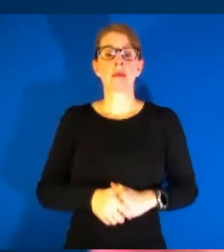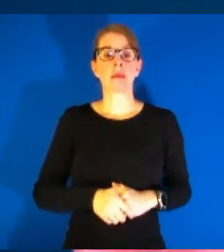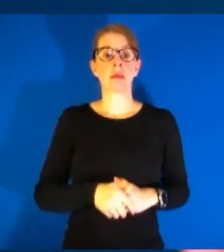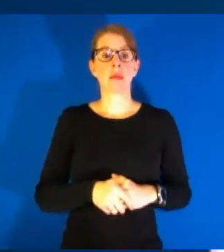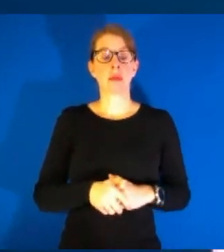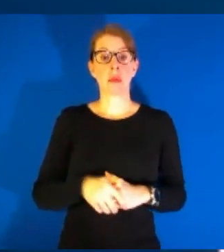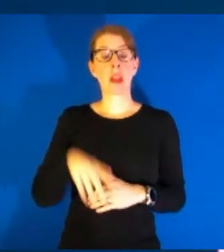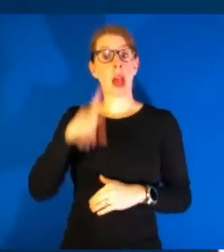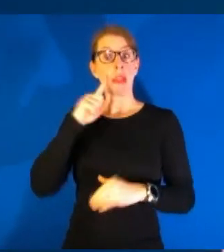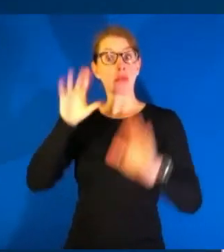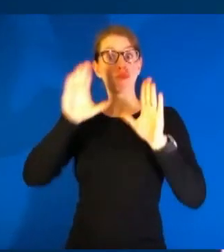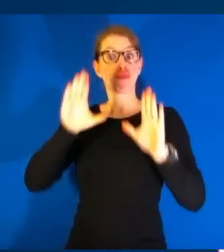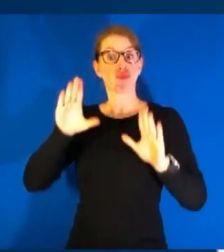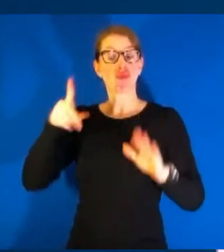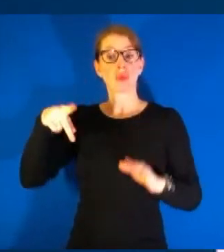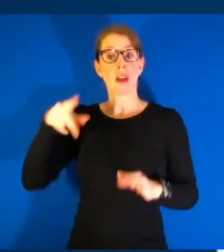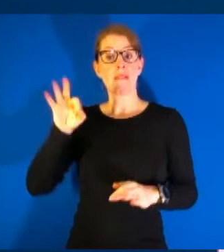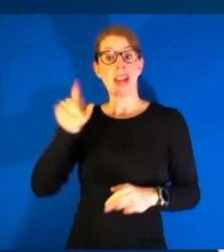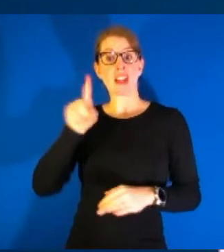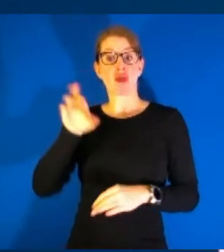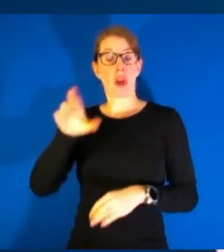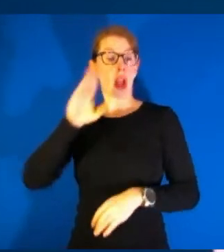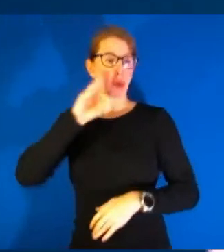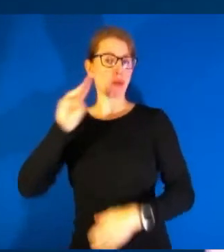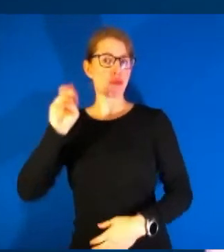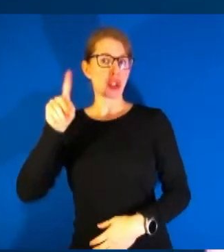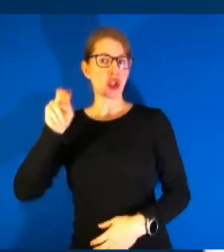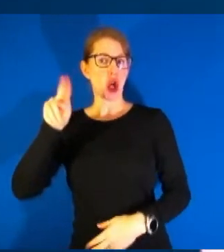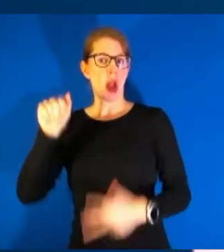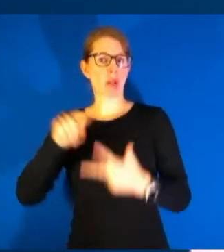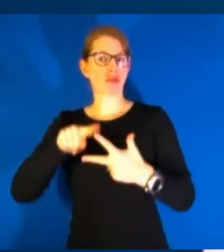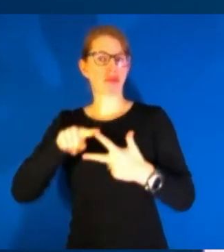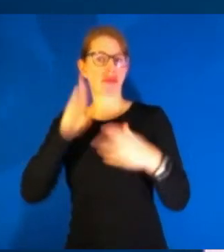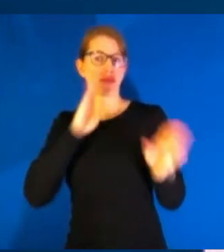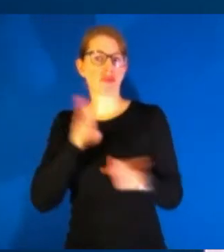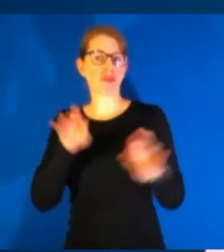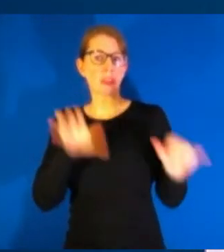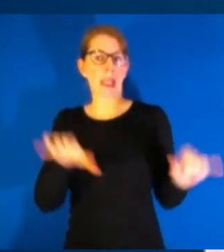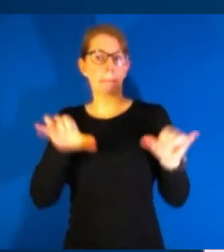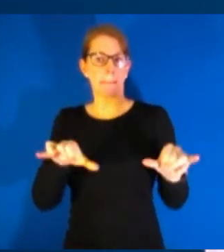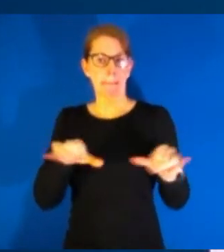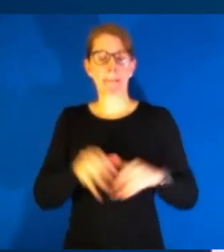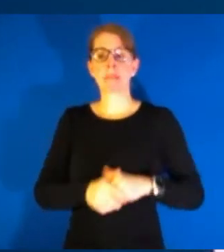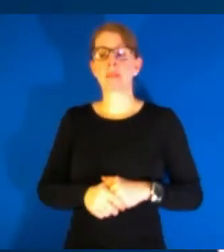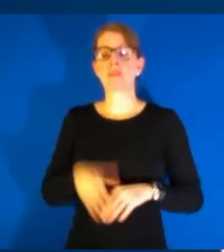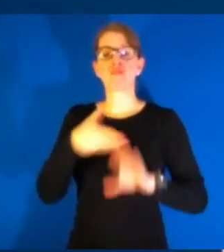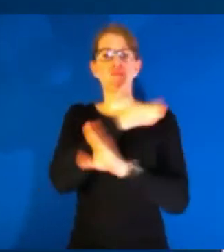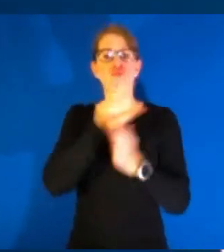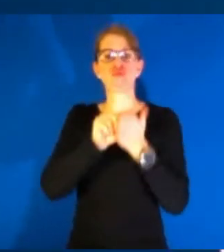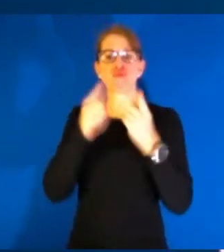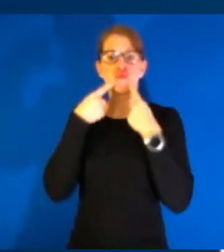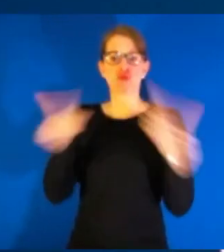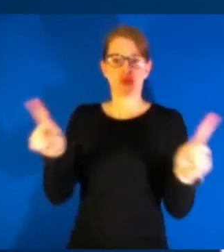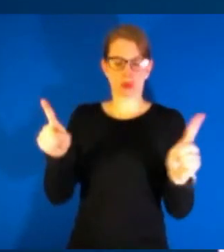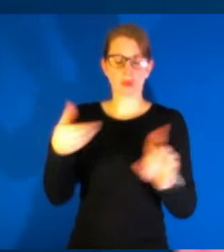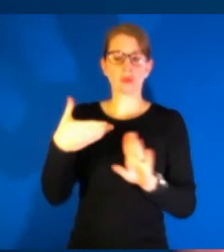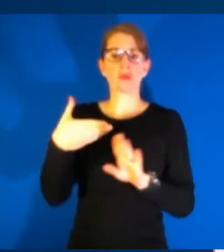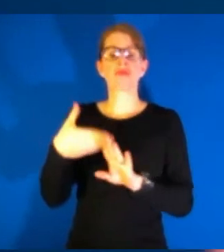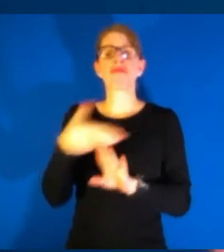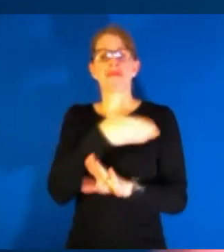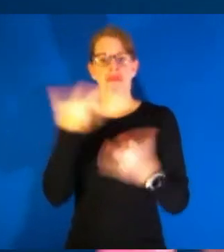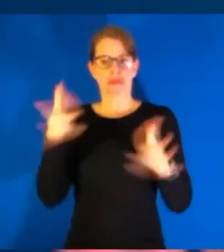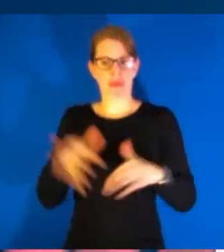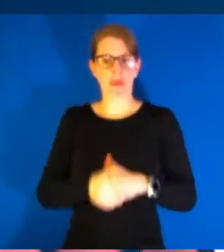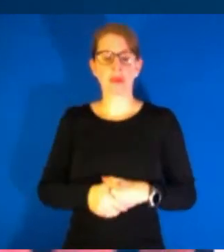Pfizer's pivoting. I know that Moderna is planning to do the same thing. That's from prior releases that they've talked about. I think the struggle is going to be as the